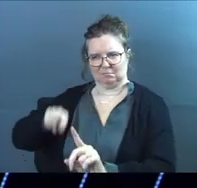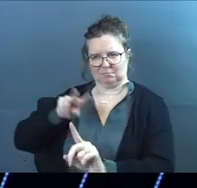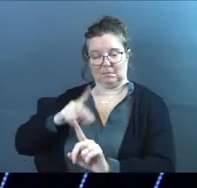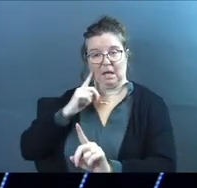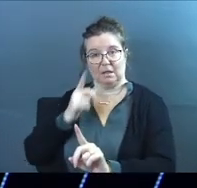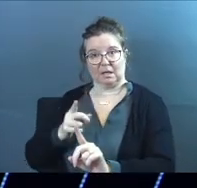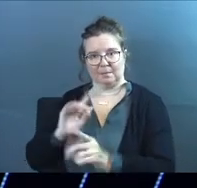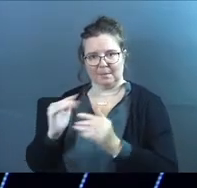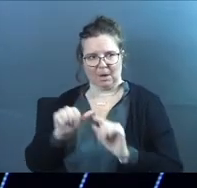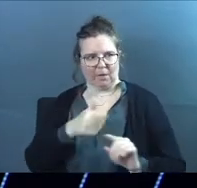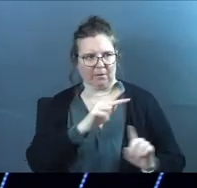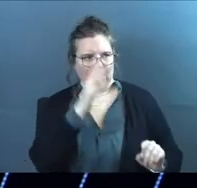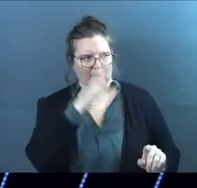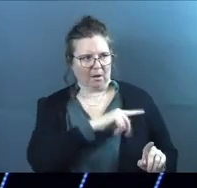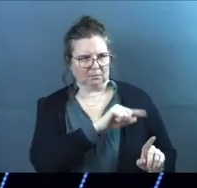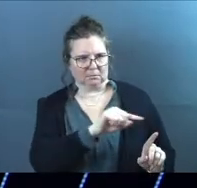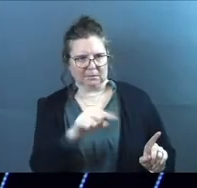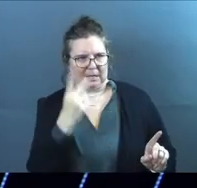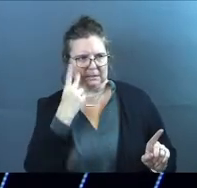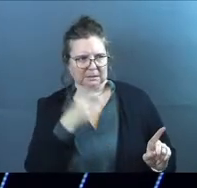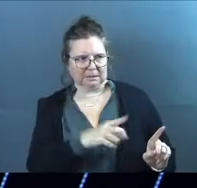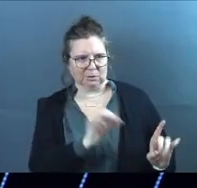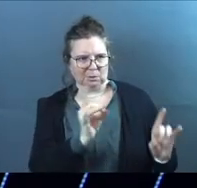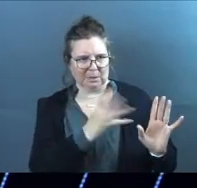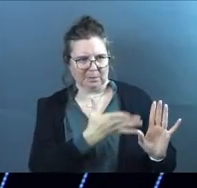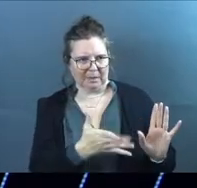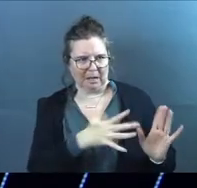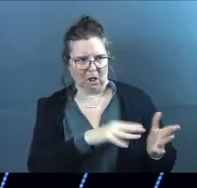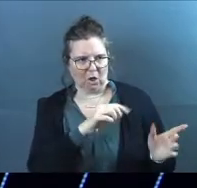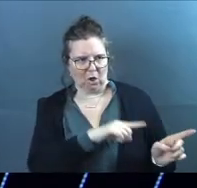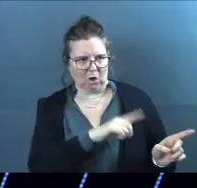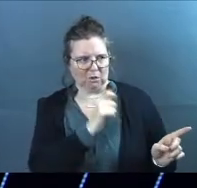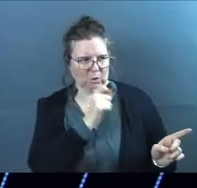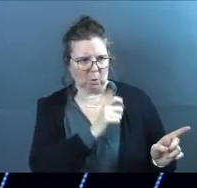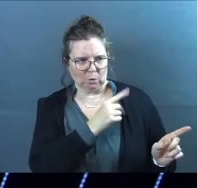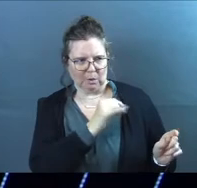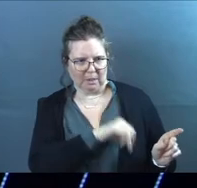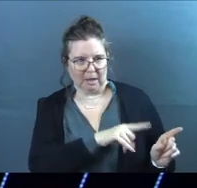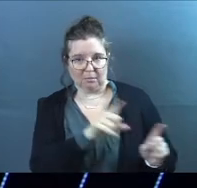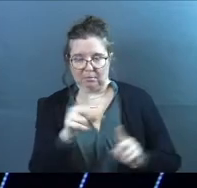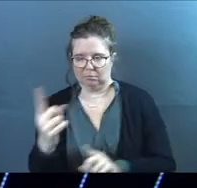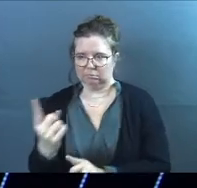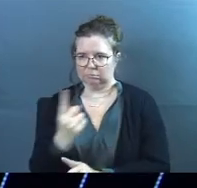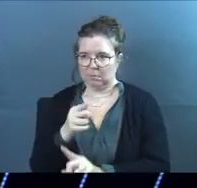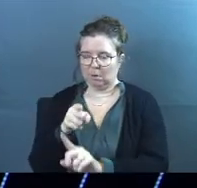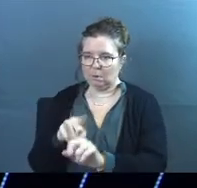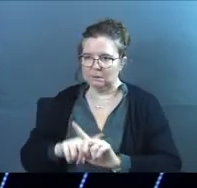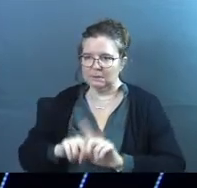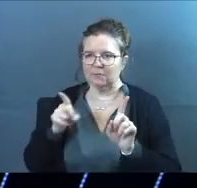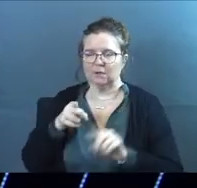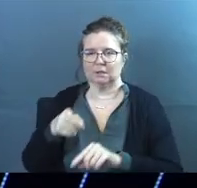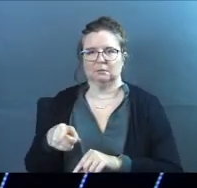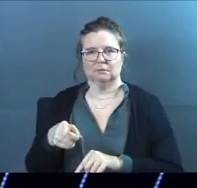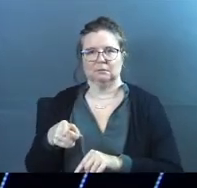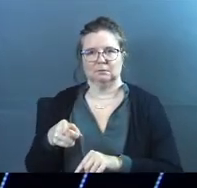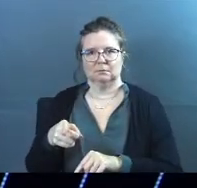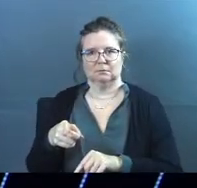I thought about him compared to all these other guys that I had seen do terrible things. I learned, here's what you don't do. And then Kerry comes in. I'm like, no, he's different.